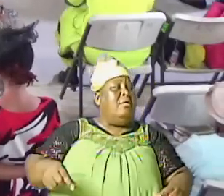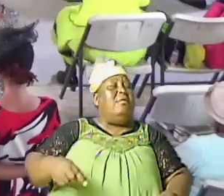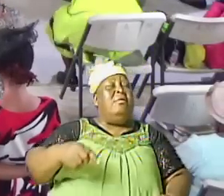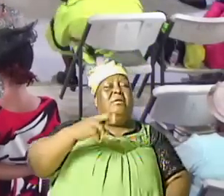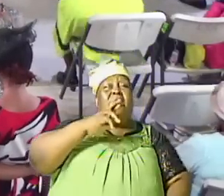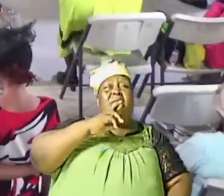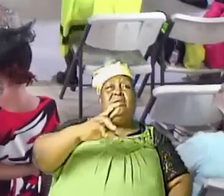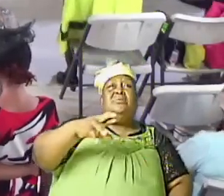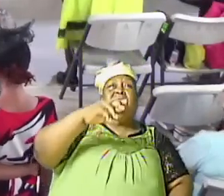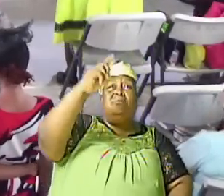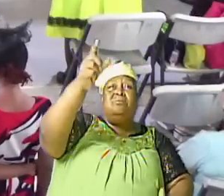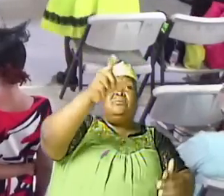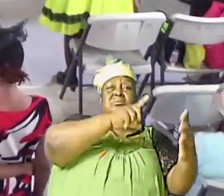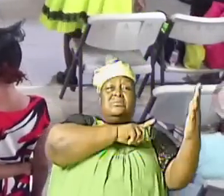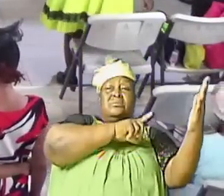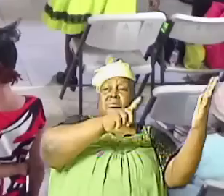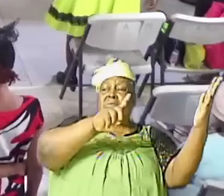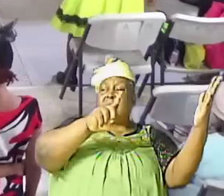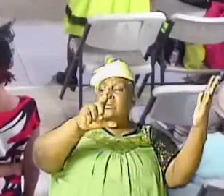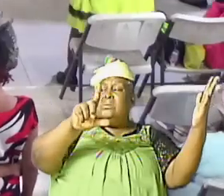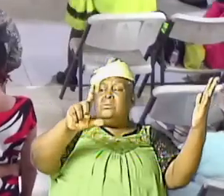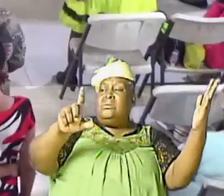Great are you,